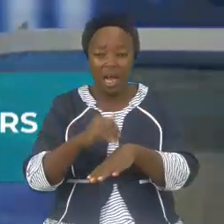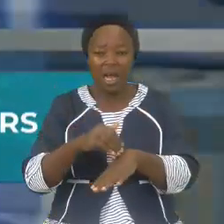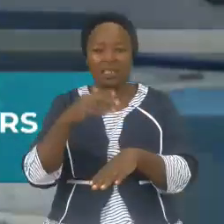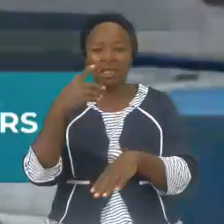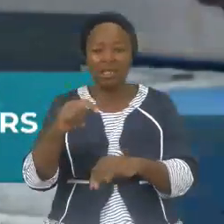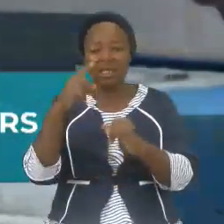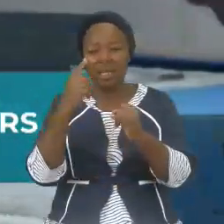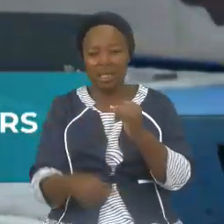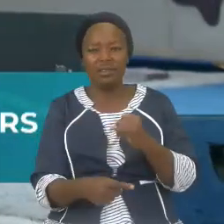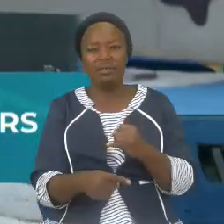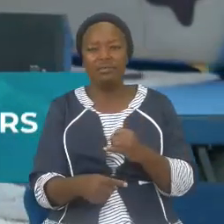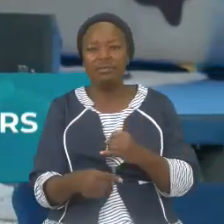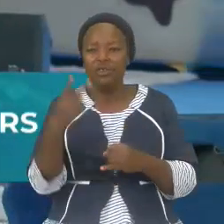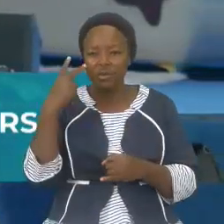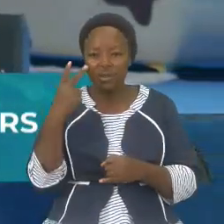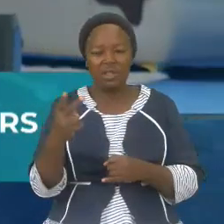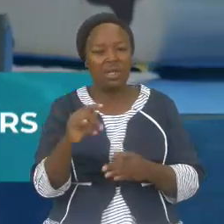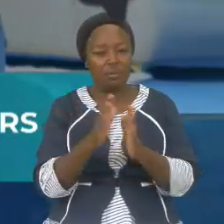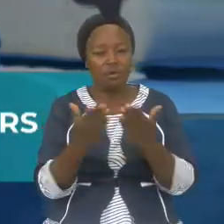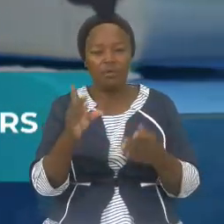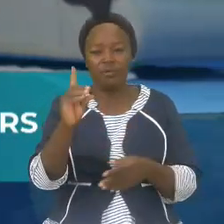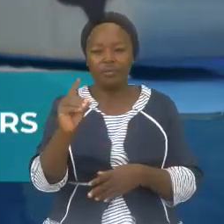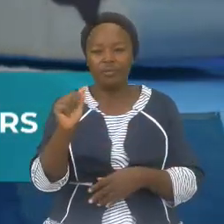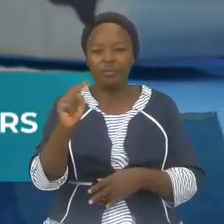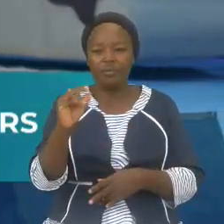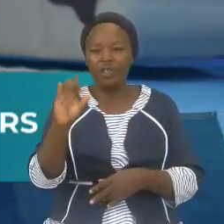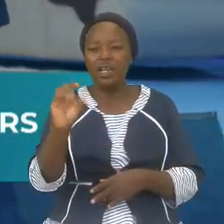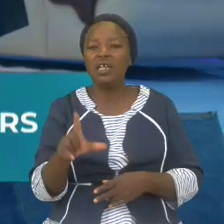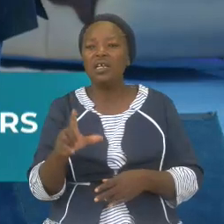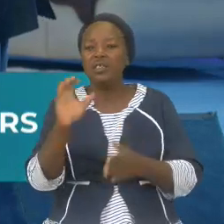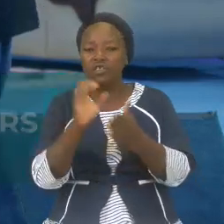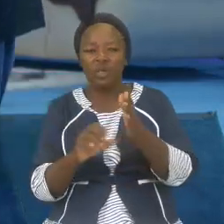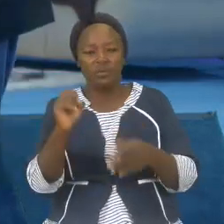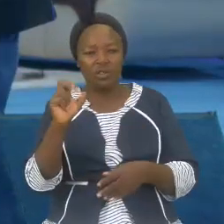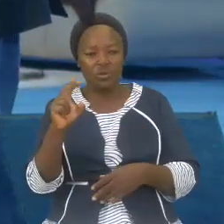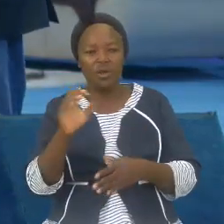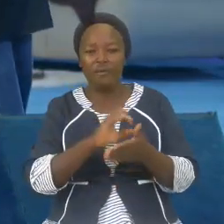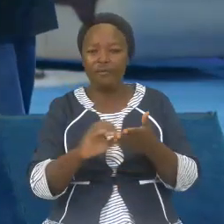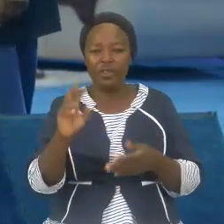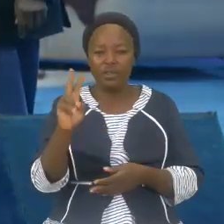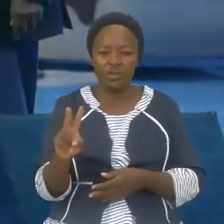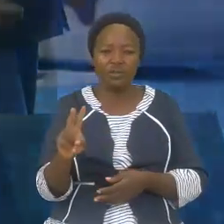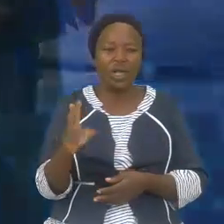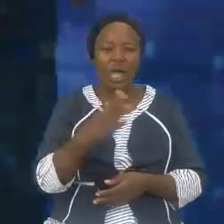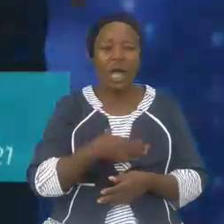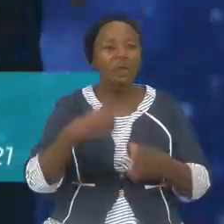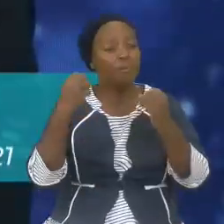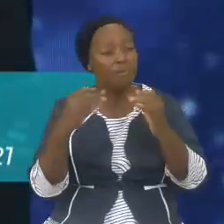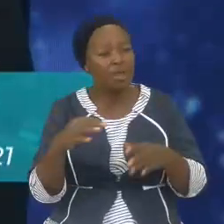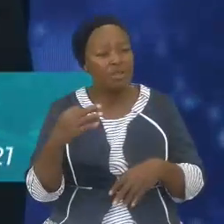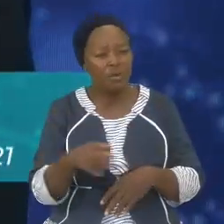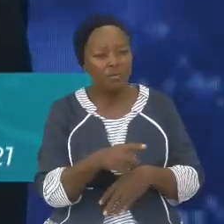at this. We're looking at Daniel chapter 2, chapter 12, verse 2. And many of